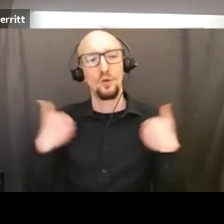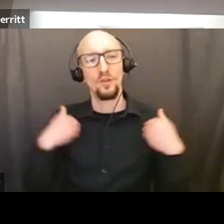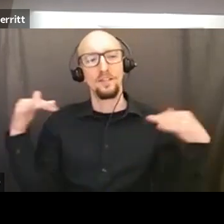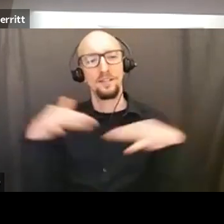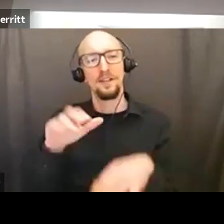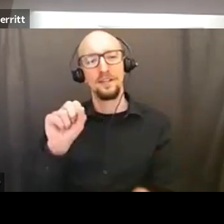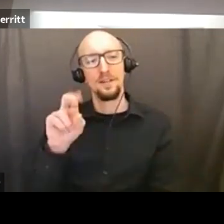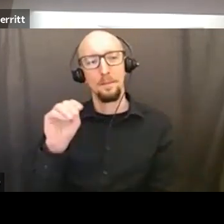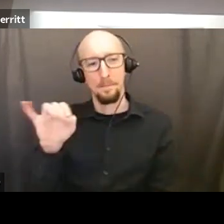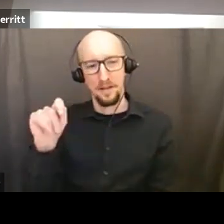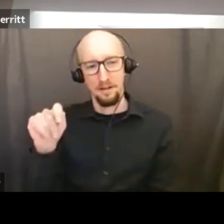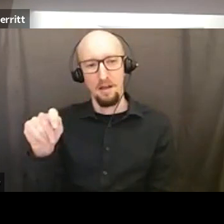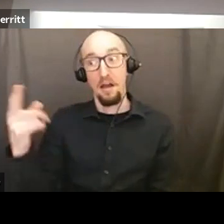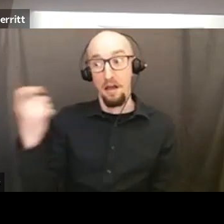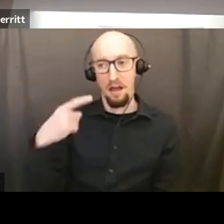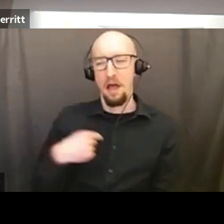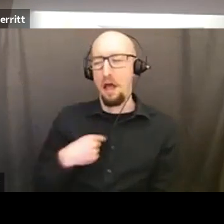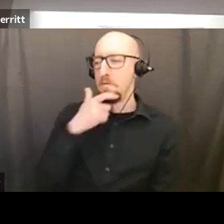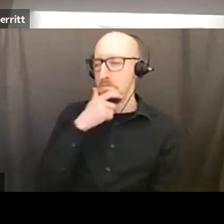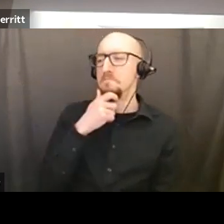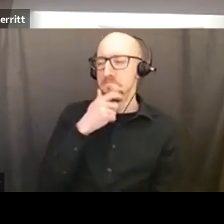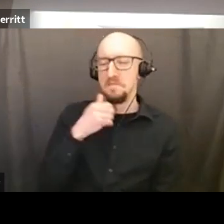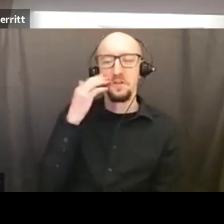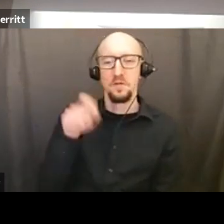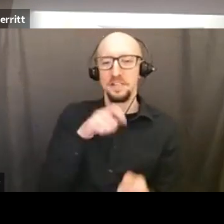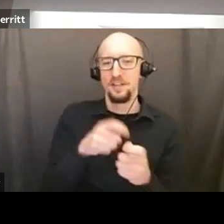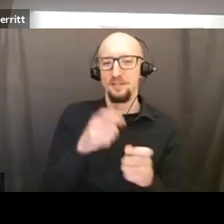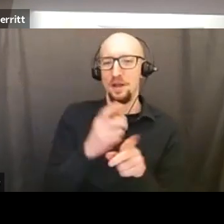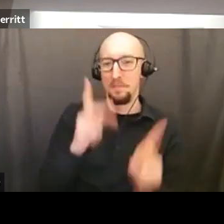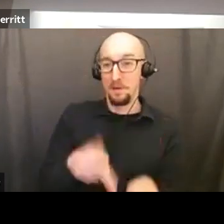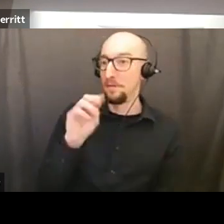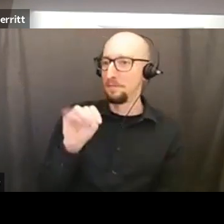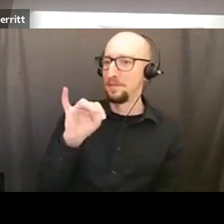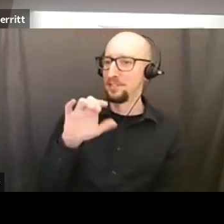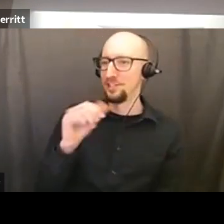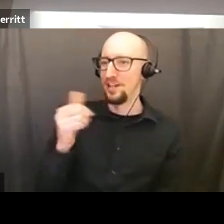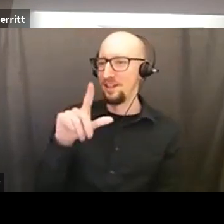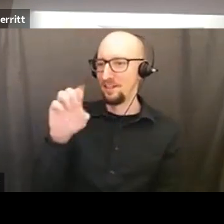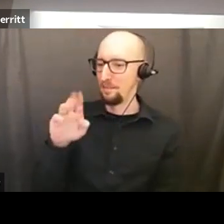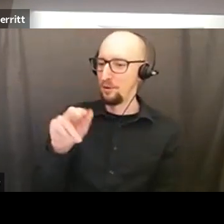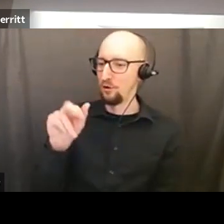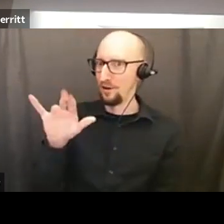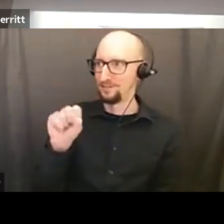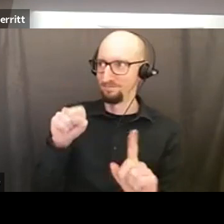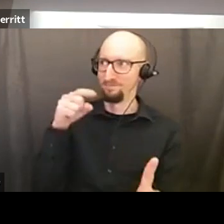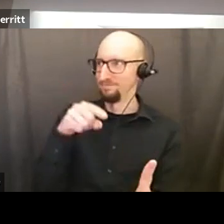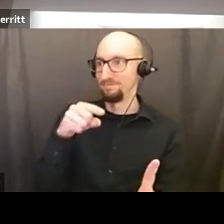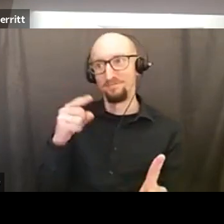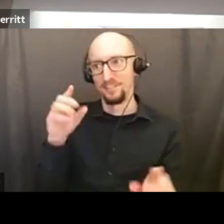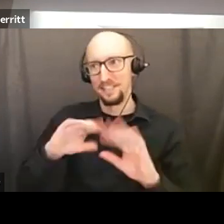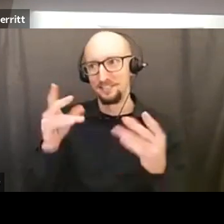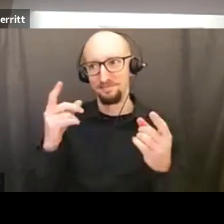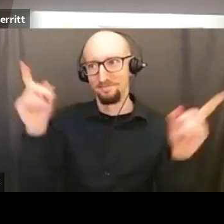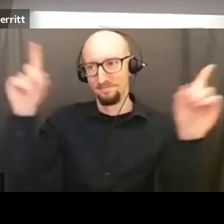exactly who can pull this off brilliantly, Michelle Burris, and she did. And it was wonderful to see